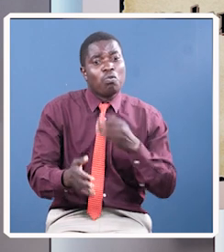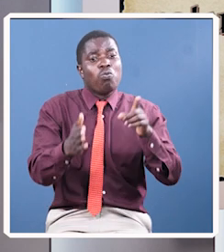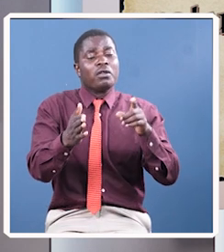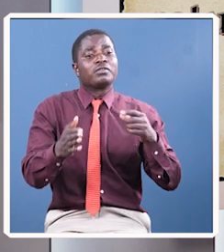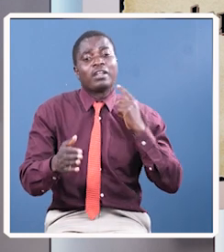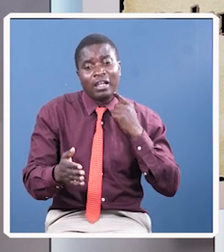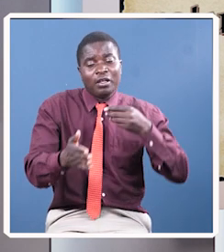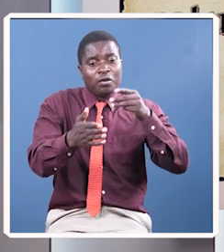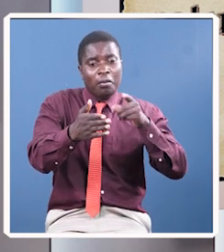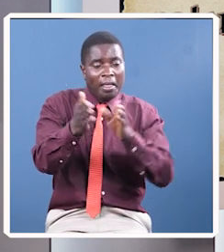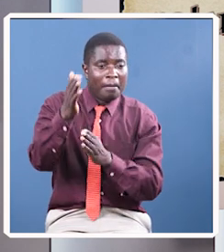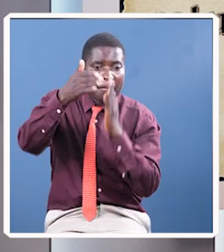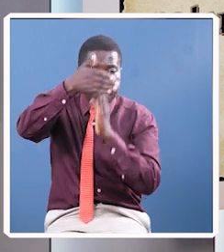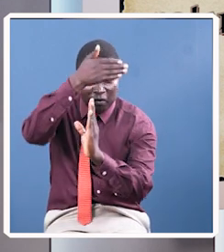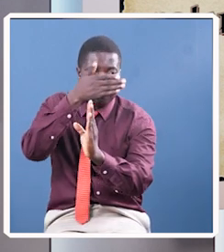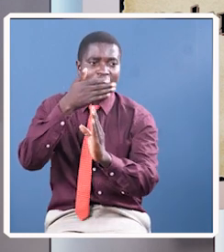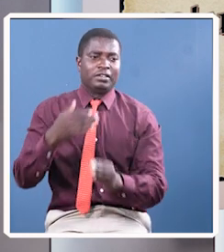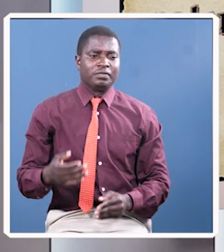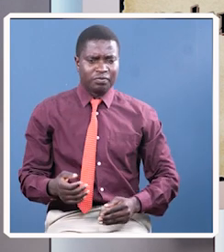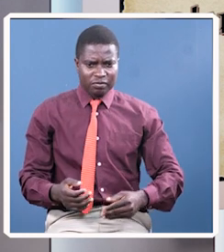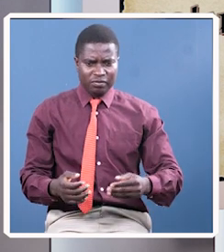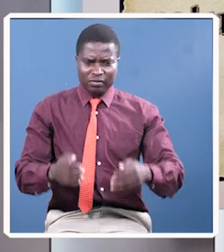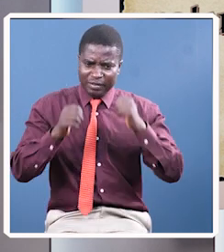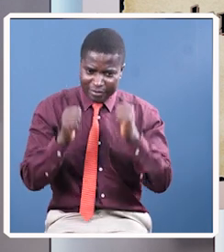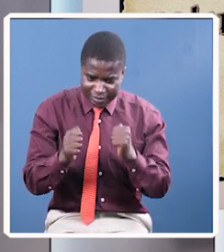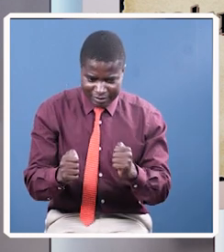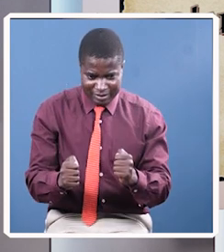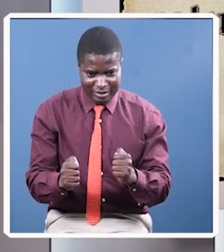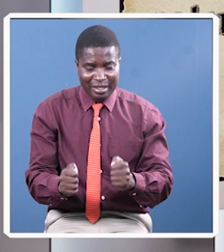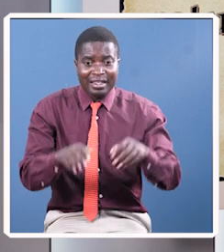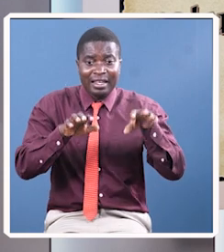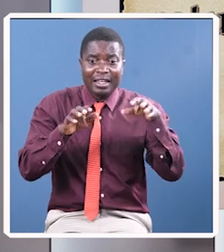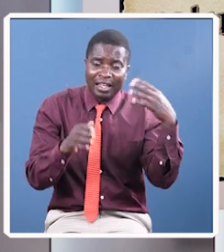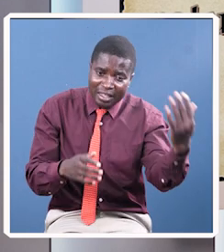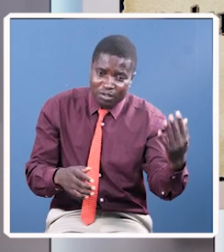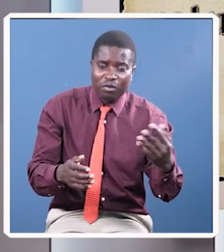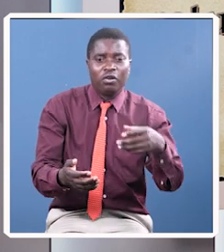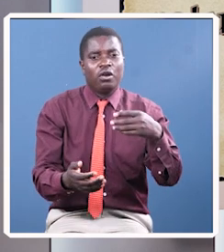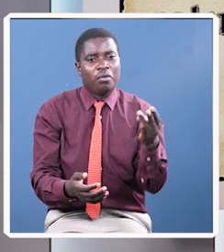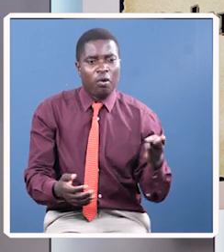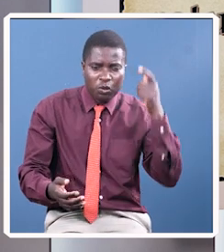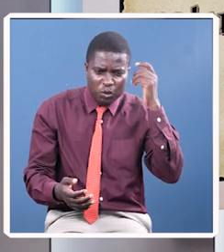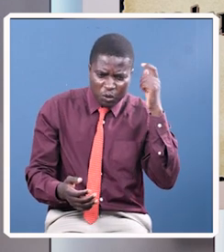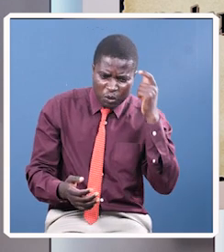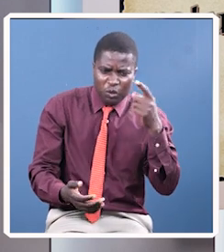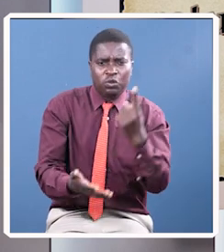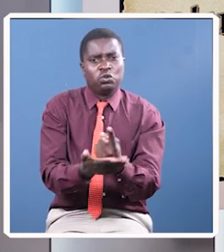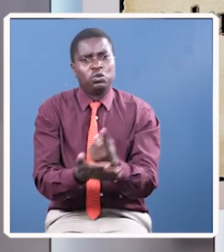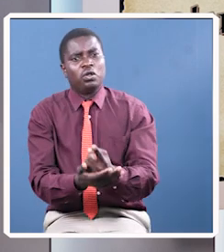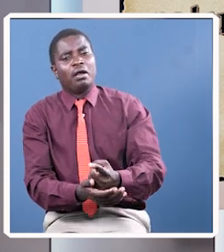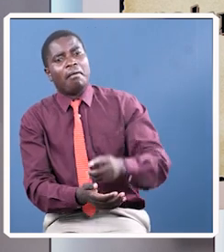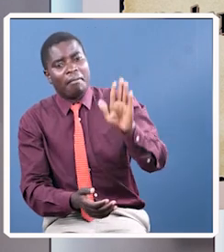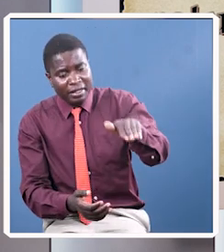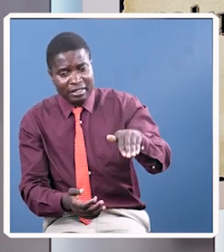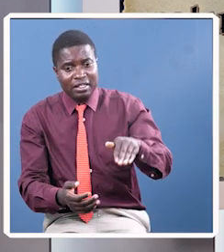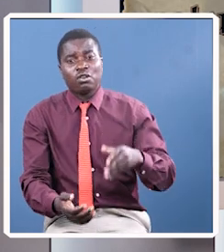Inoendera mberi yoti muprofita wenema anosimbisa maoko evanoita zvakaipa. Saka chimwe chaono ziwa na chokunda sangana ne false